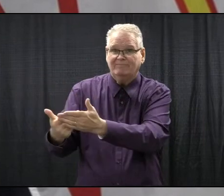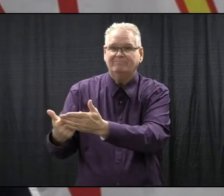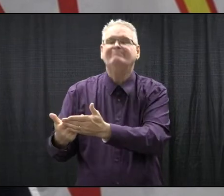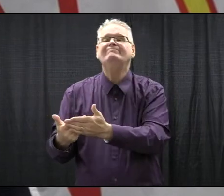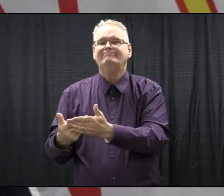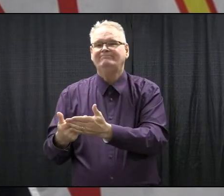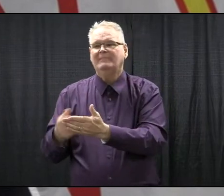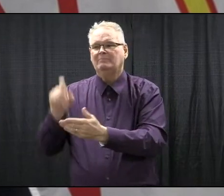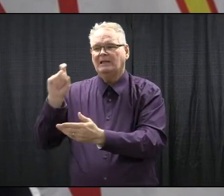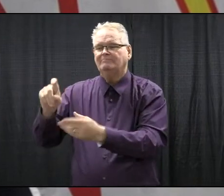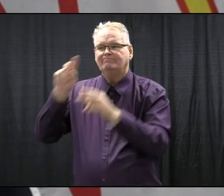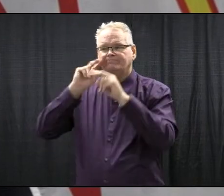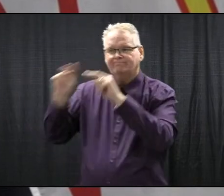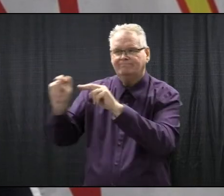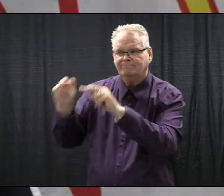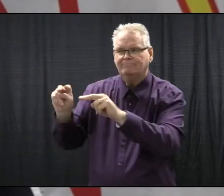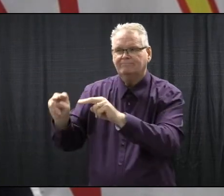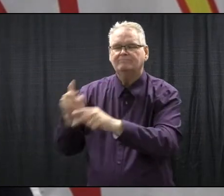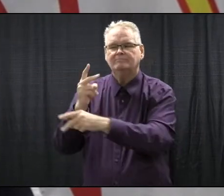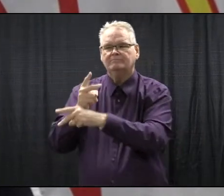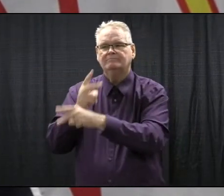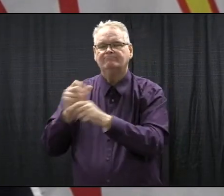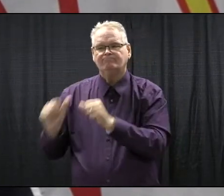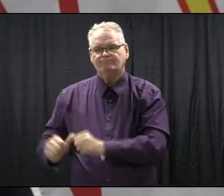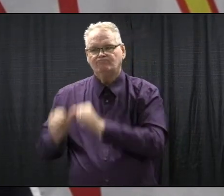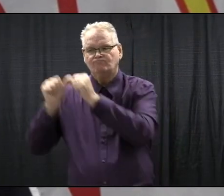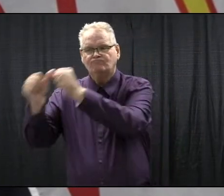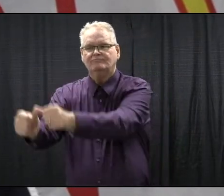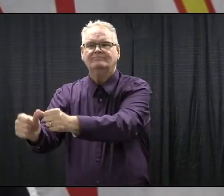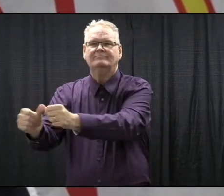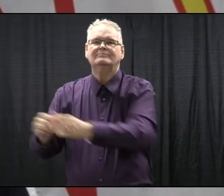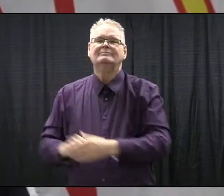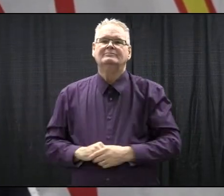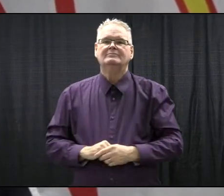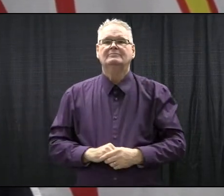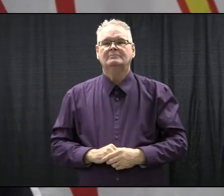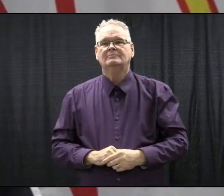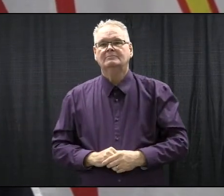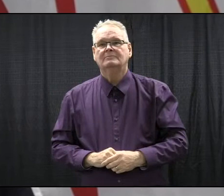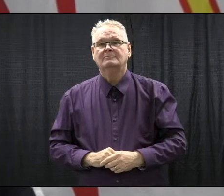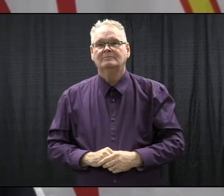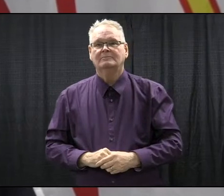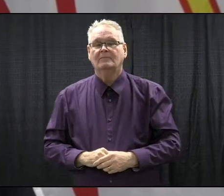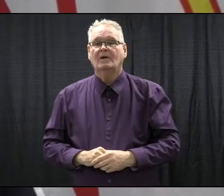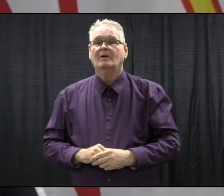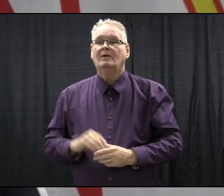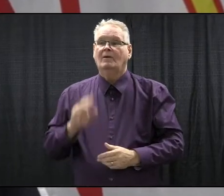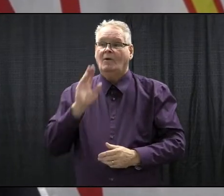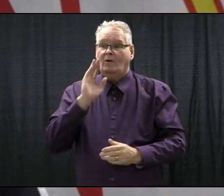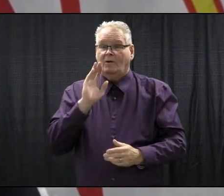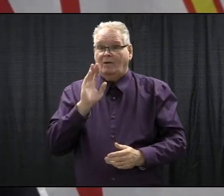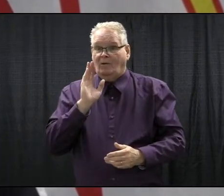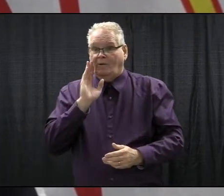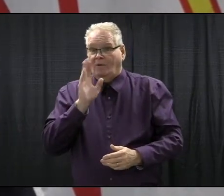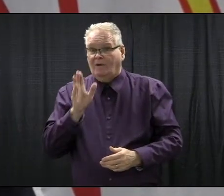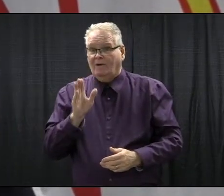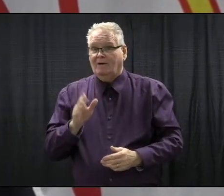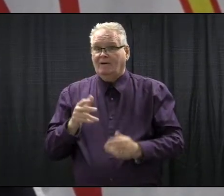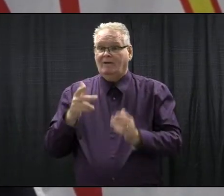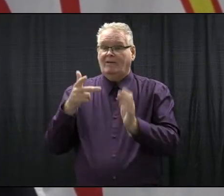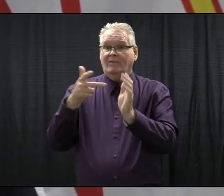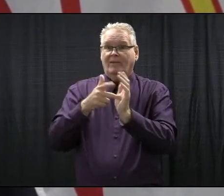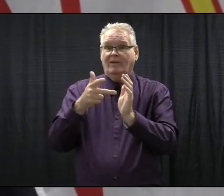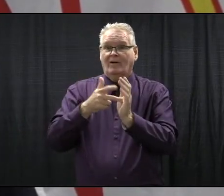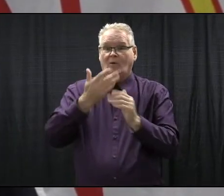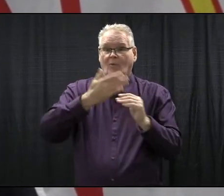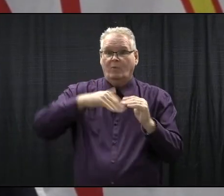Now that the third wave has ended in Canada and the risk is lower, we are able to stop, catch our breath, and make some improvements in our reporting